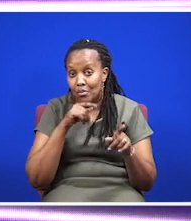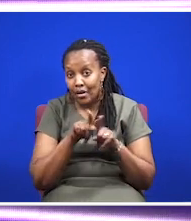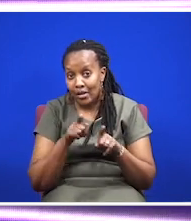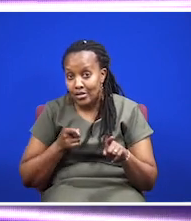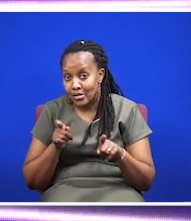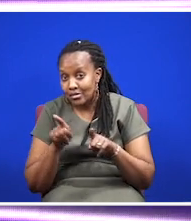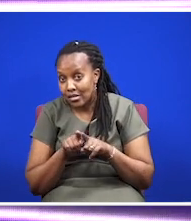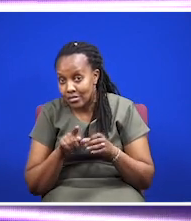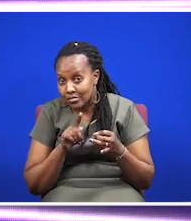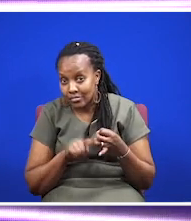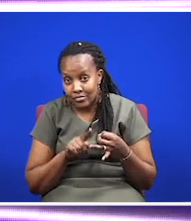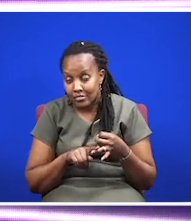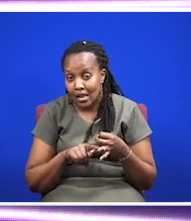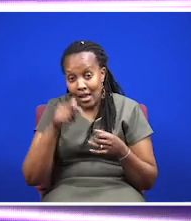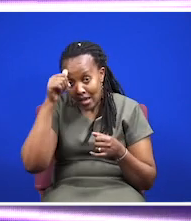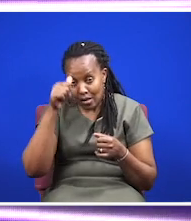Remember to thank